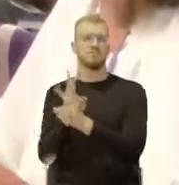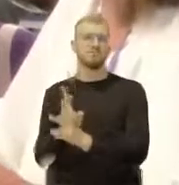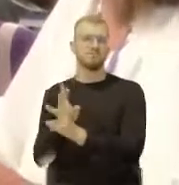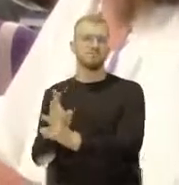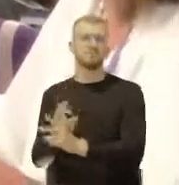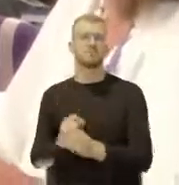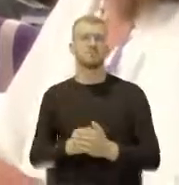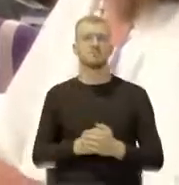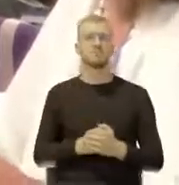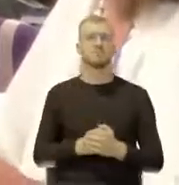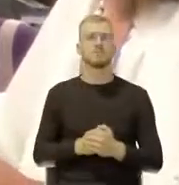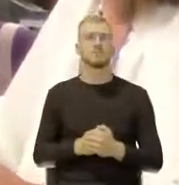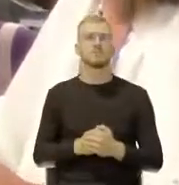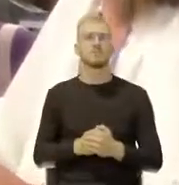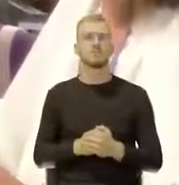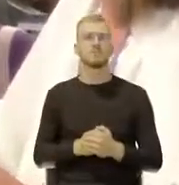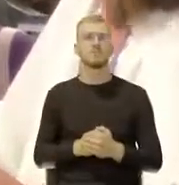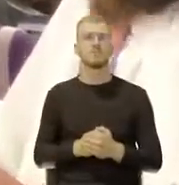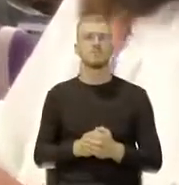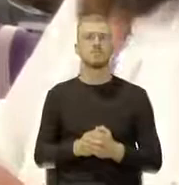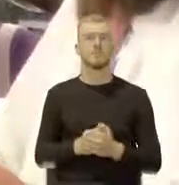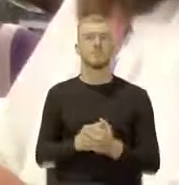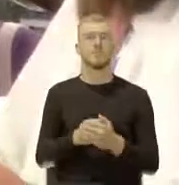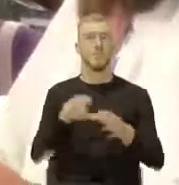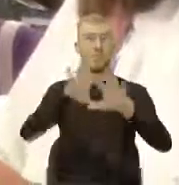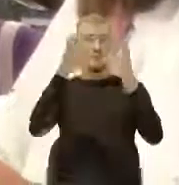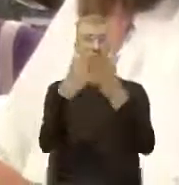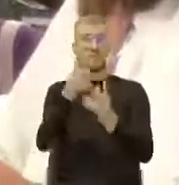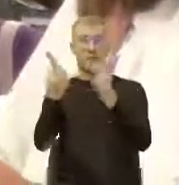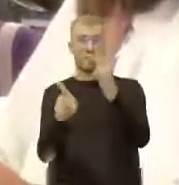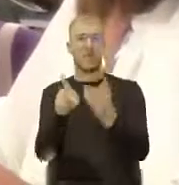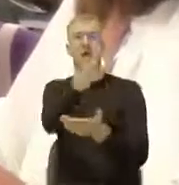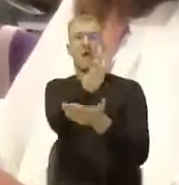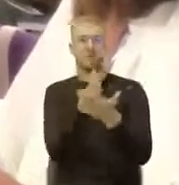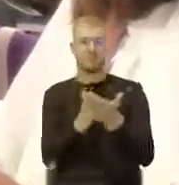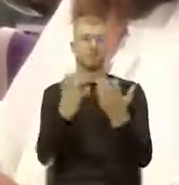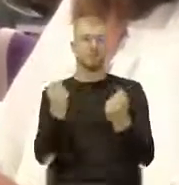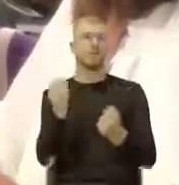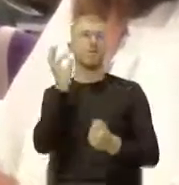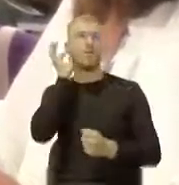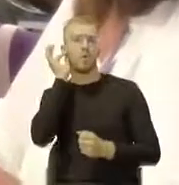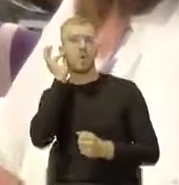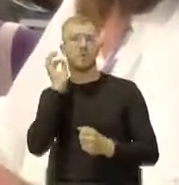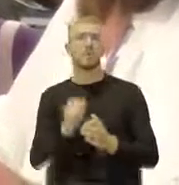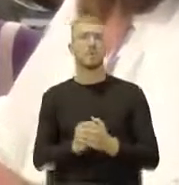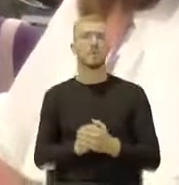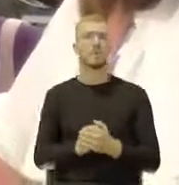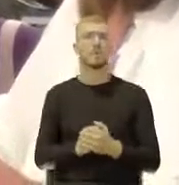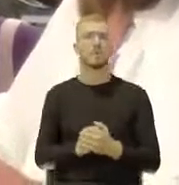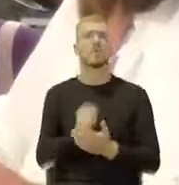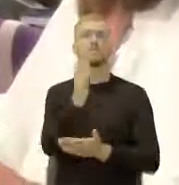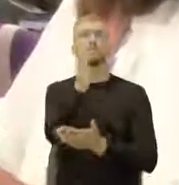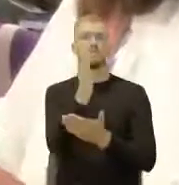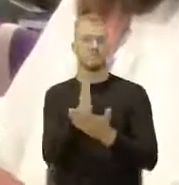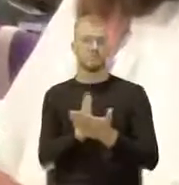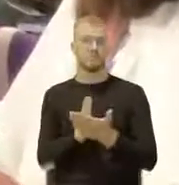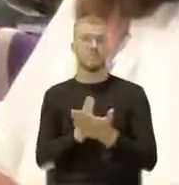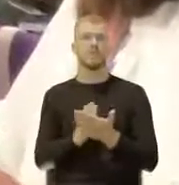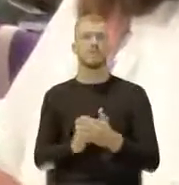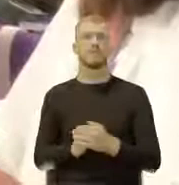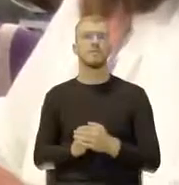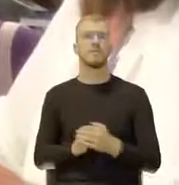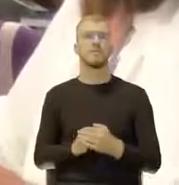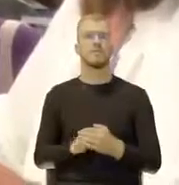female. Half of Bogota's population are female, are women. In Latin